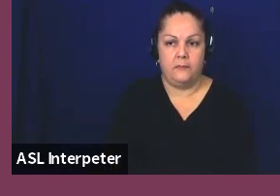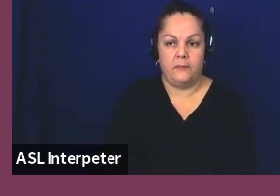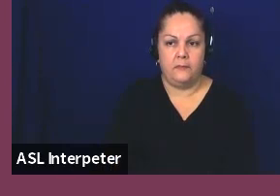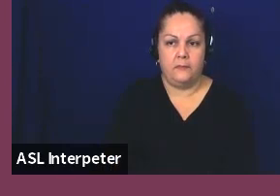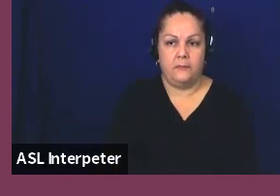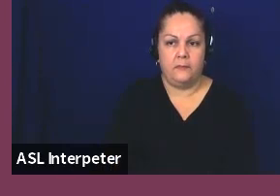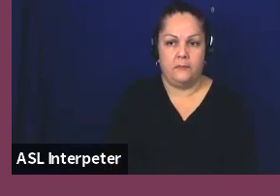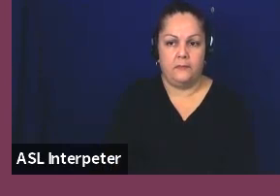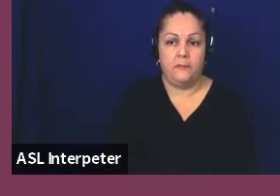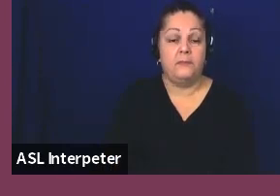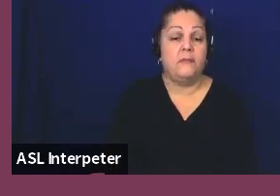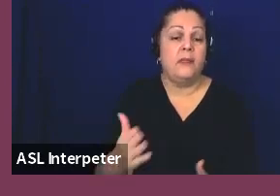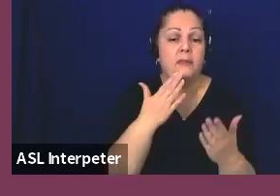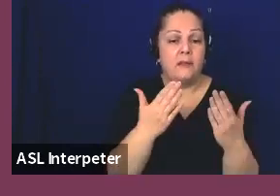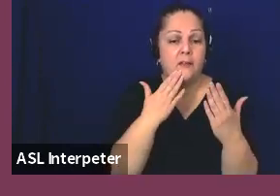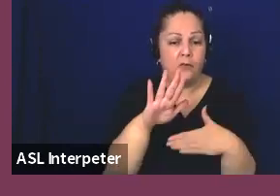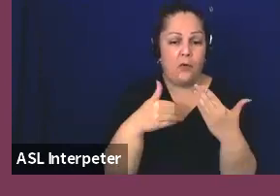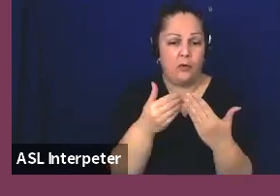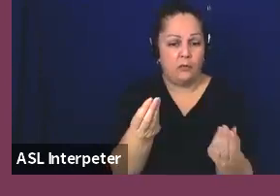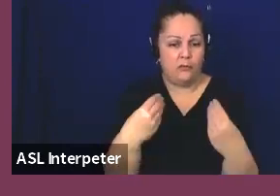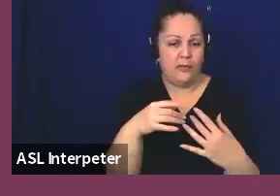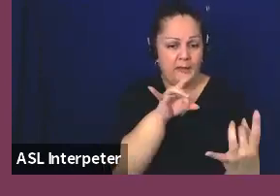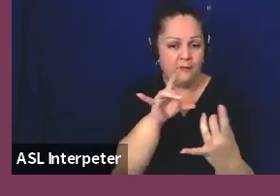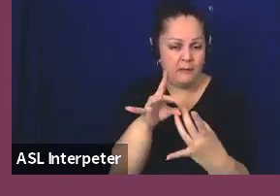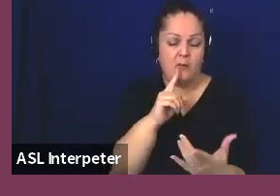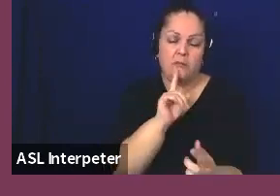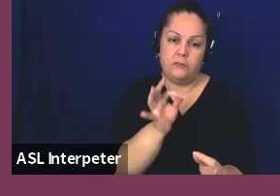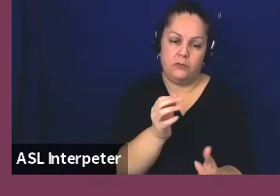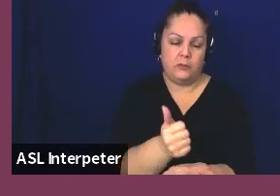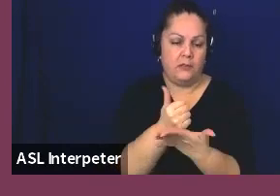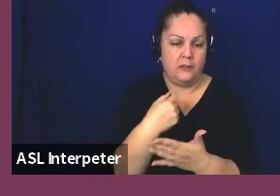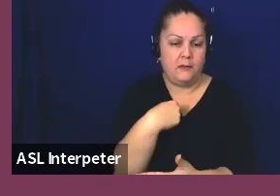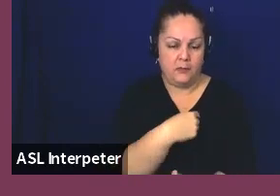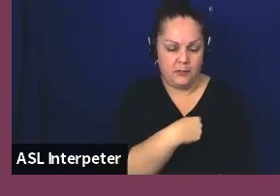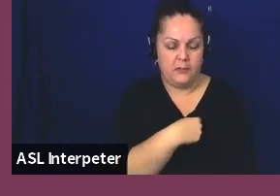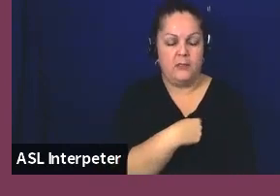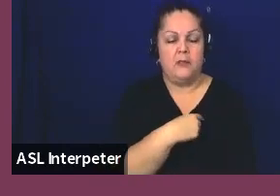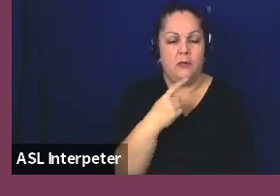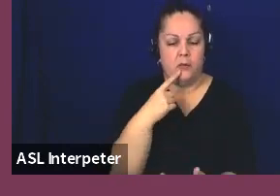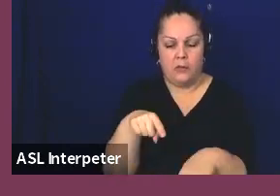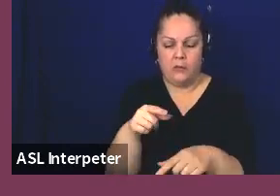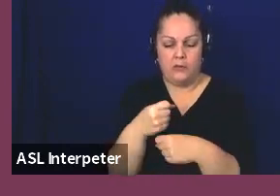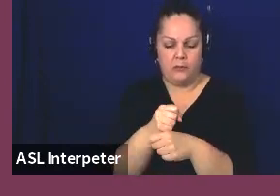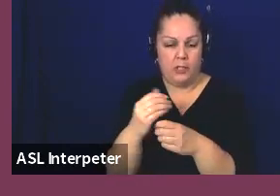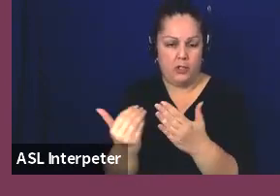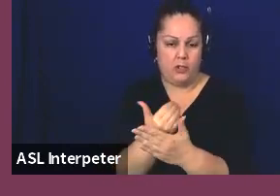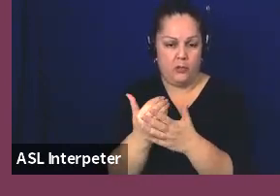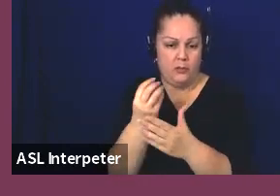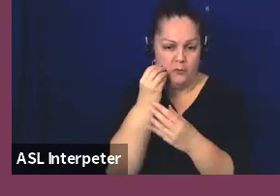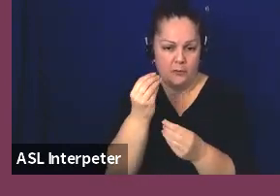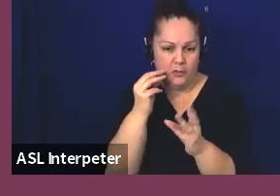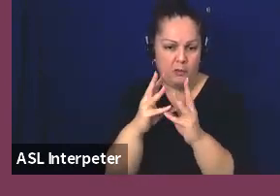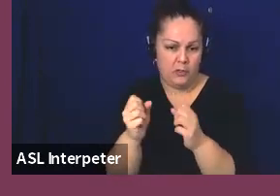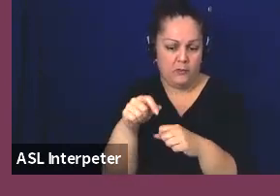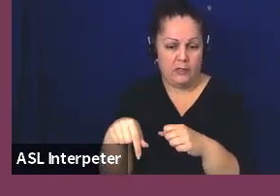Thank you to everyone who provided that feedback. This will definitely help us as we continue to create new content for this